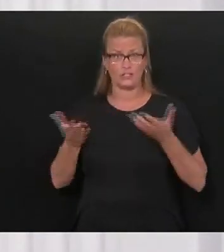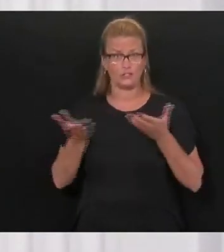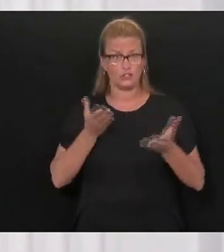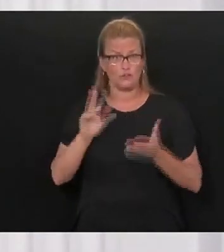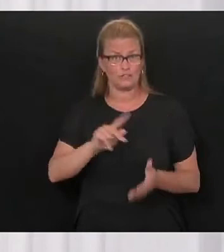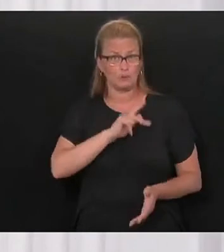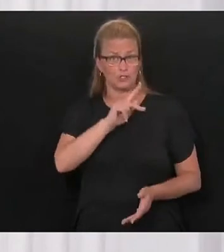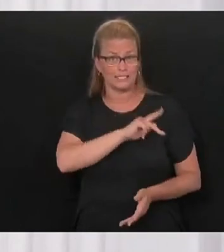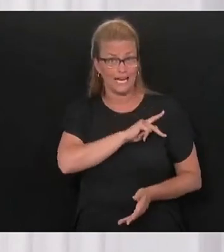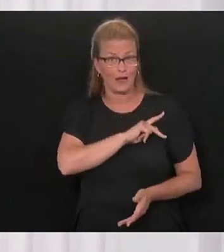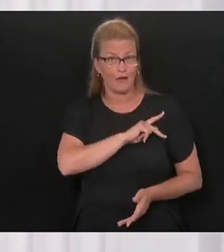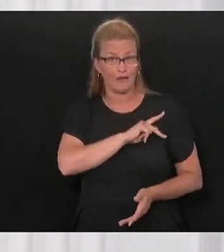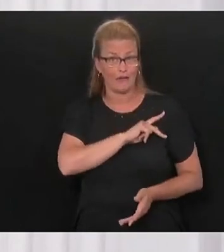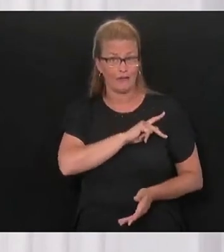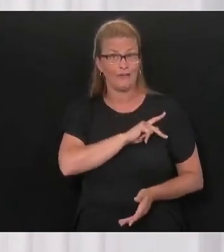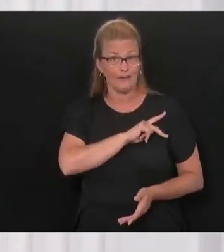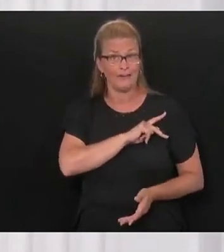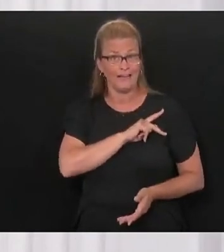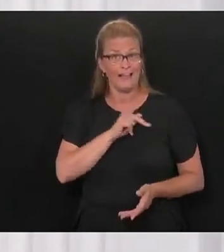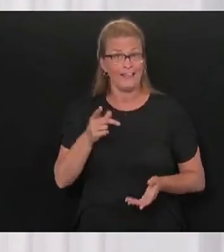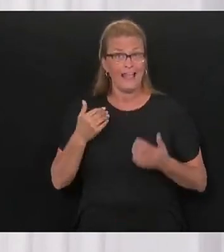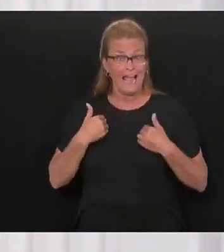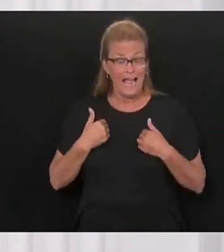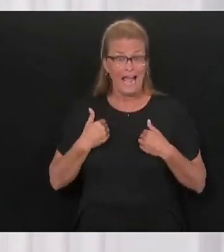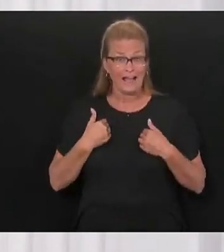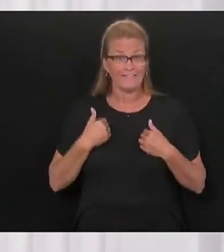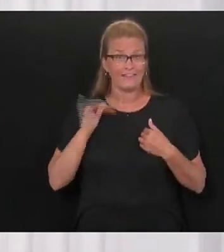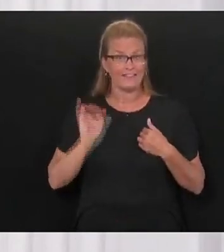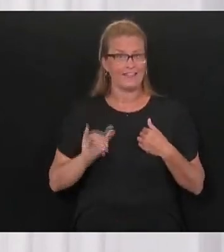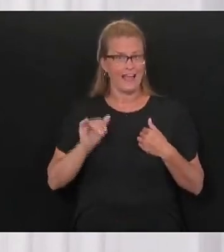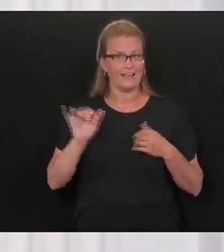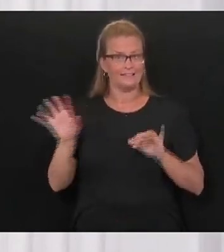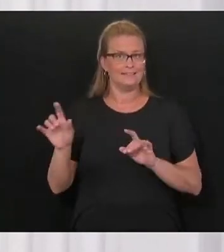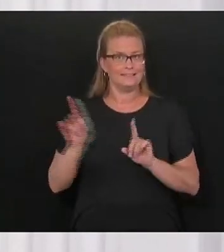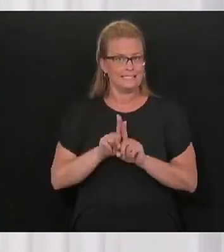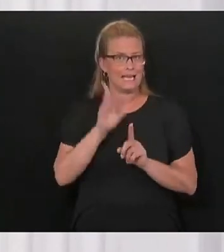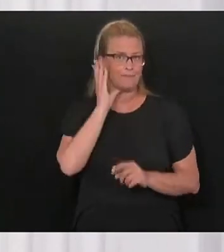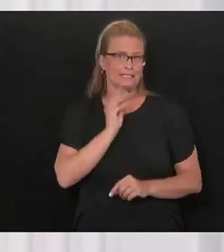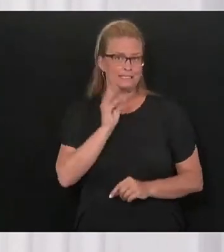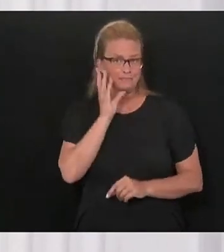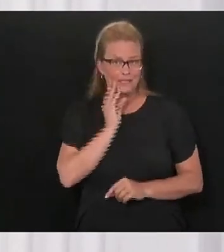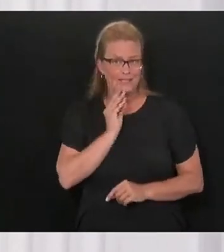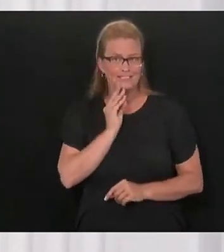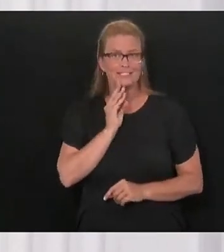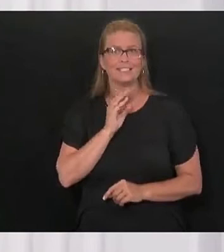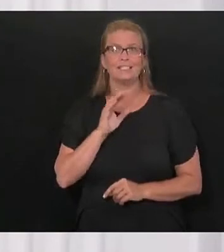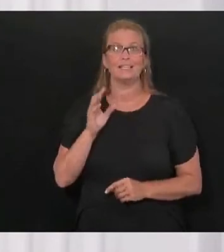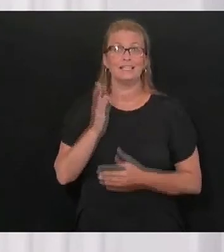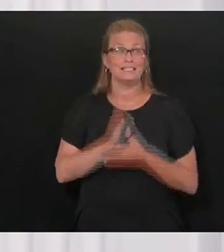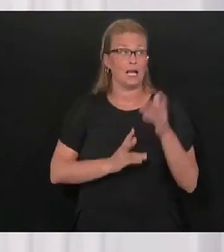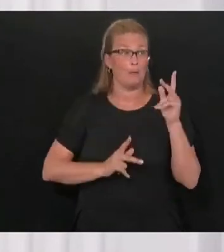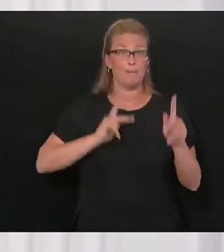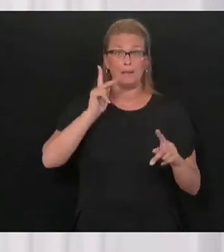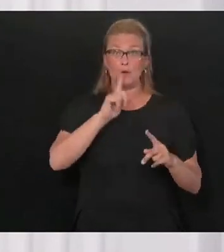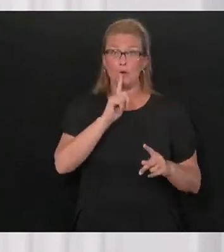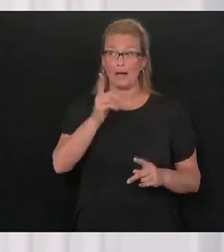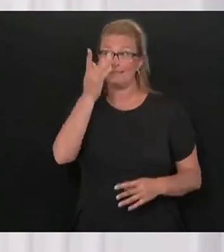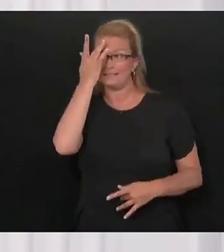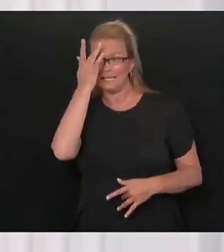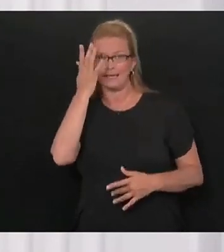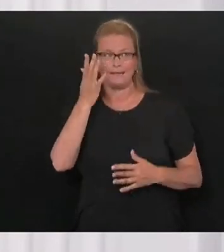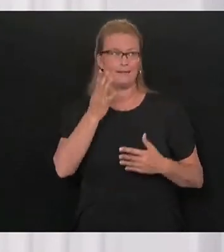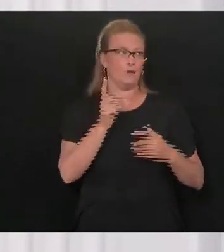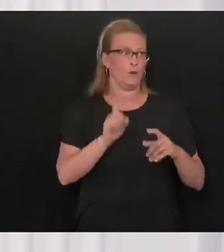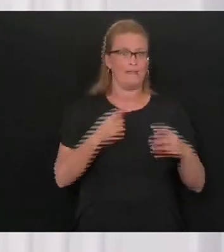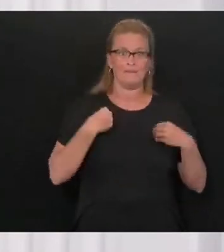sure they need that one caring adult also. There's going to be folks that have health conditions or immune compromises, and we need to be flexible with